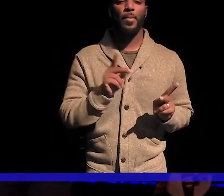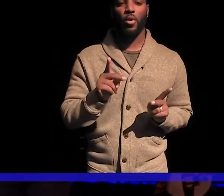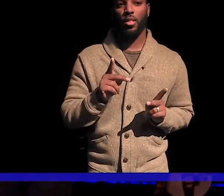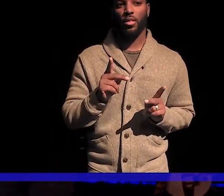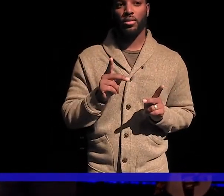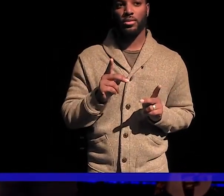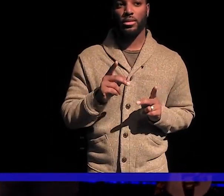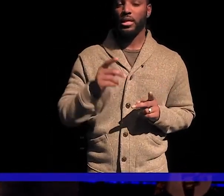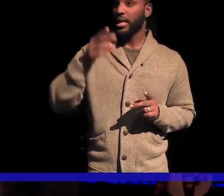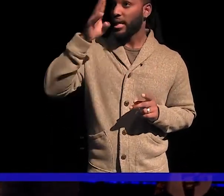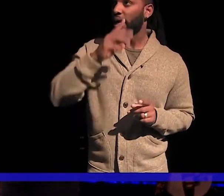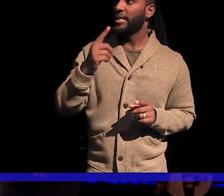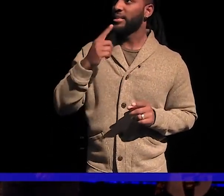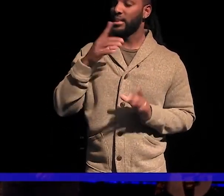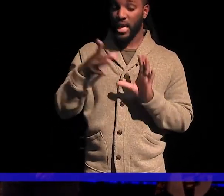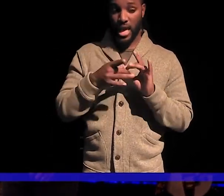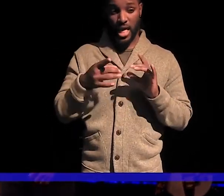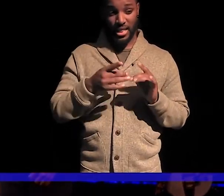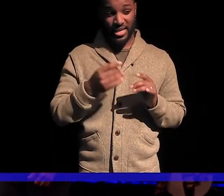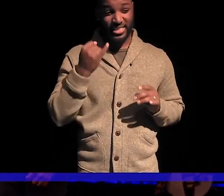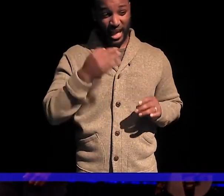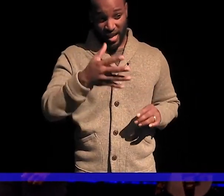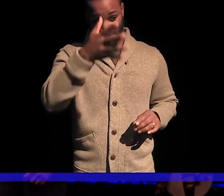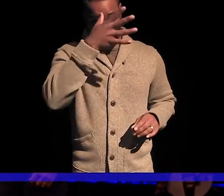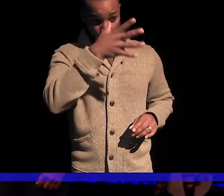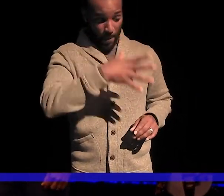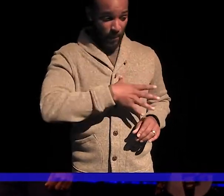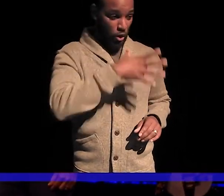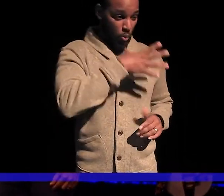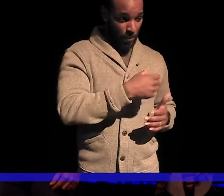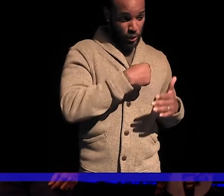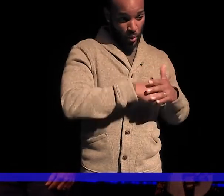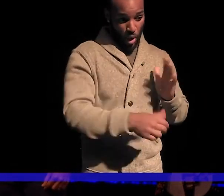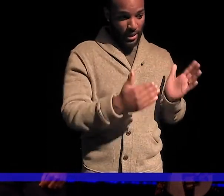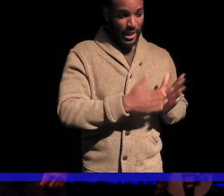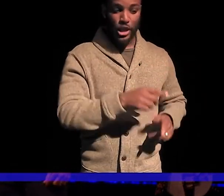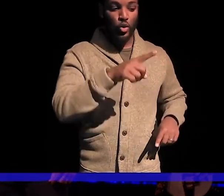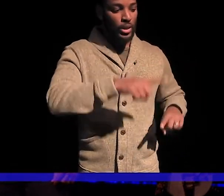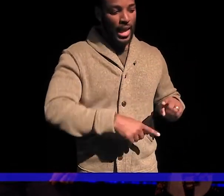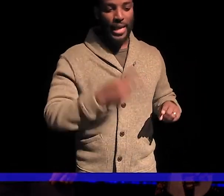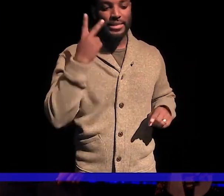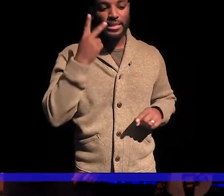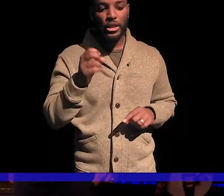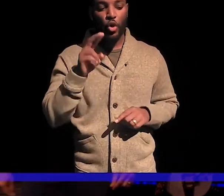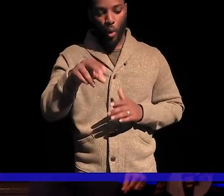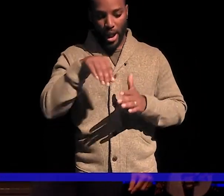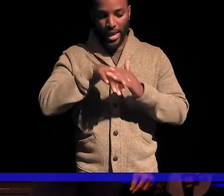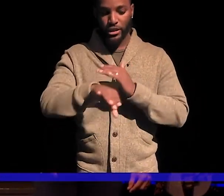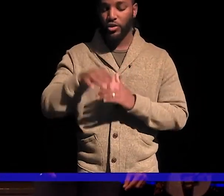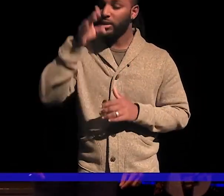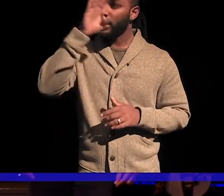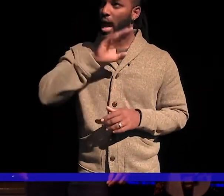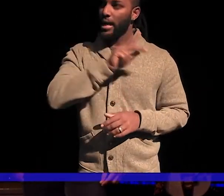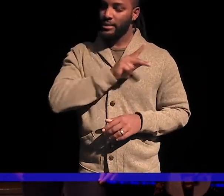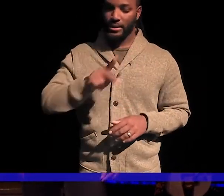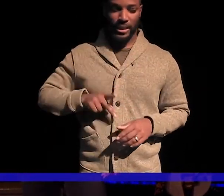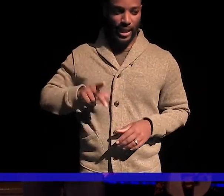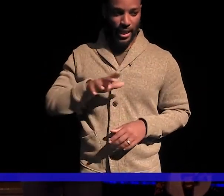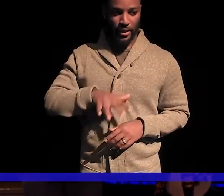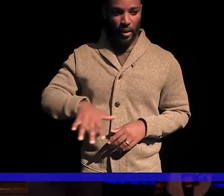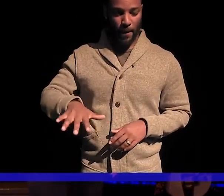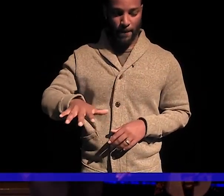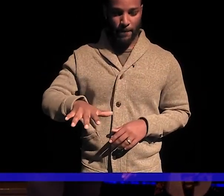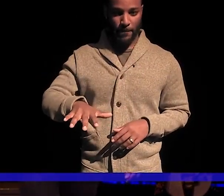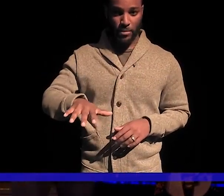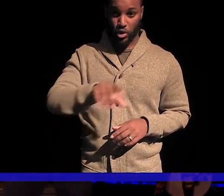that unless a man or a woman is born again, they cannot see or enter into the kingdom of God.